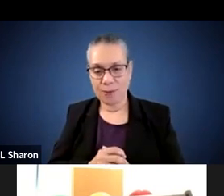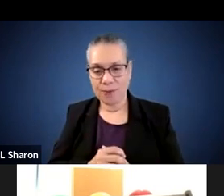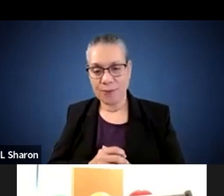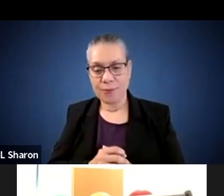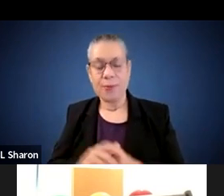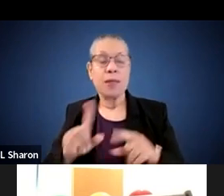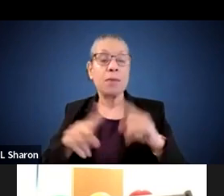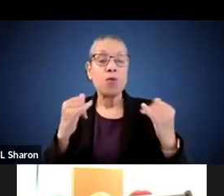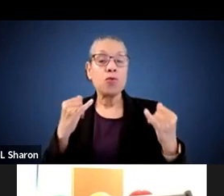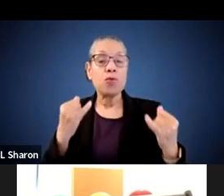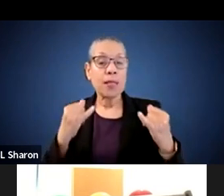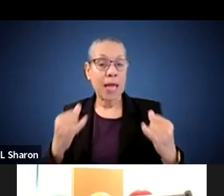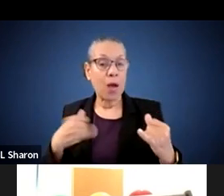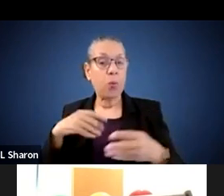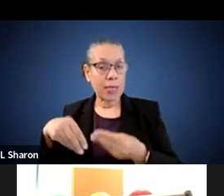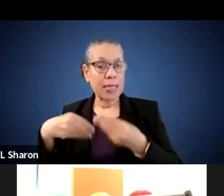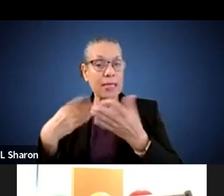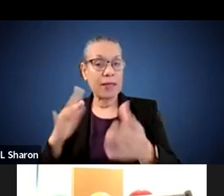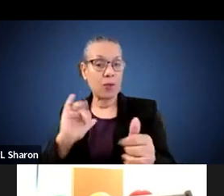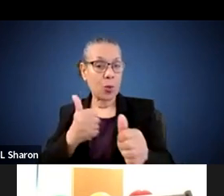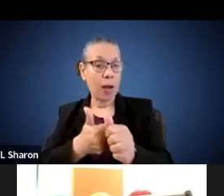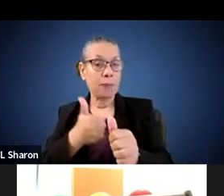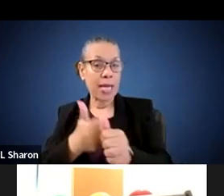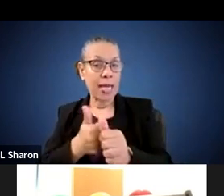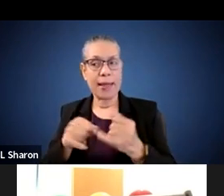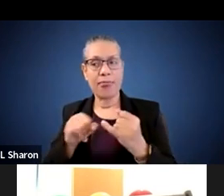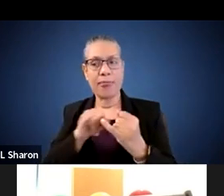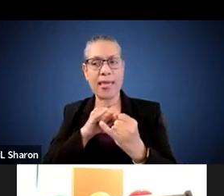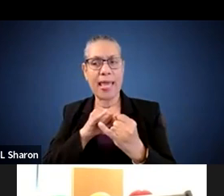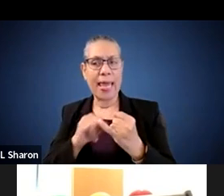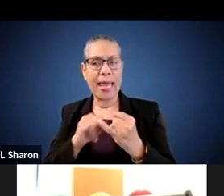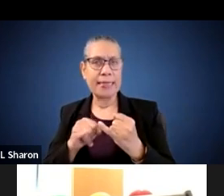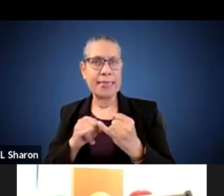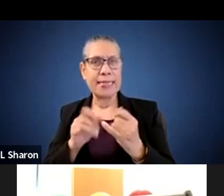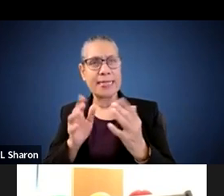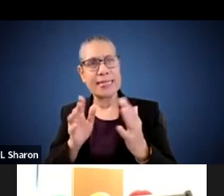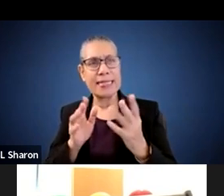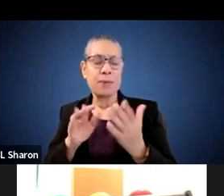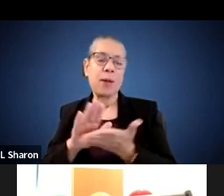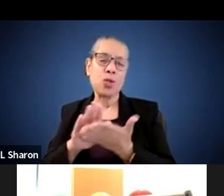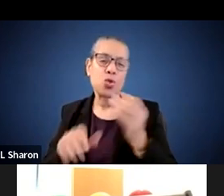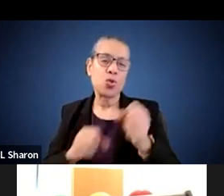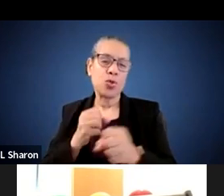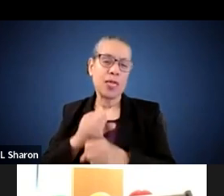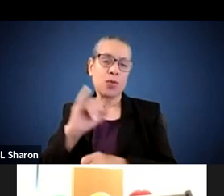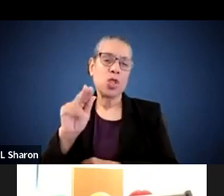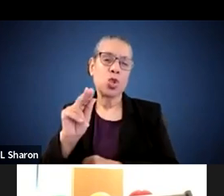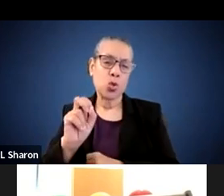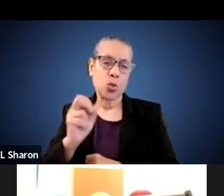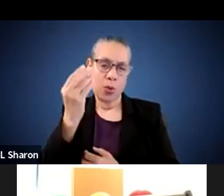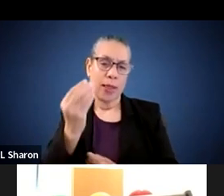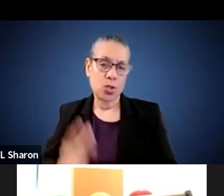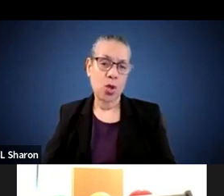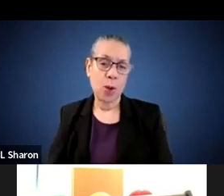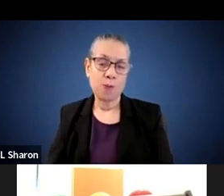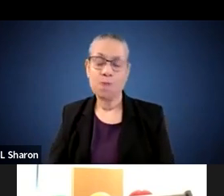but we're you know can certainly provide an update on that um at the end of um the school year thank you